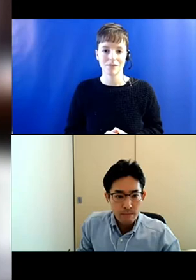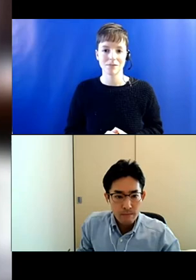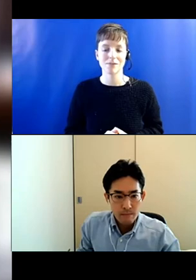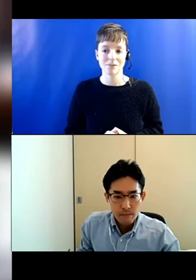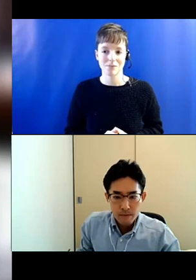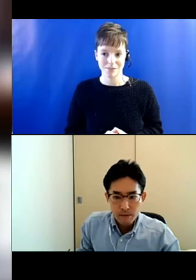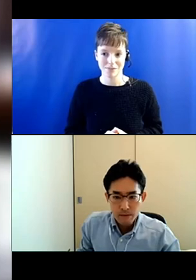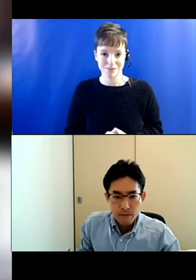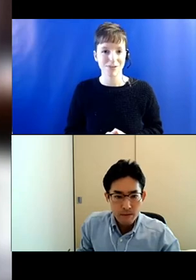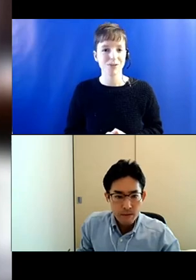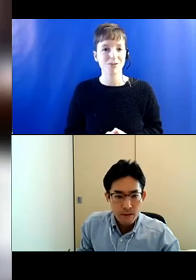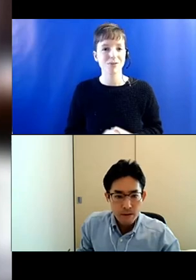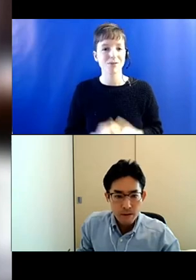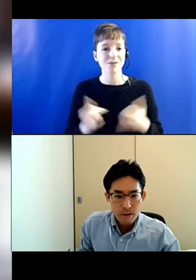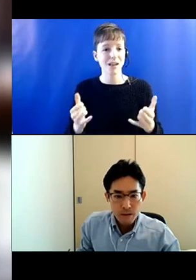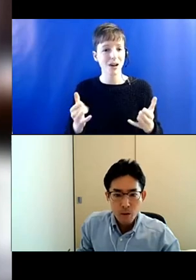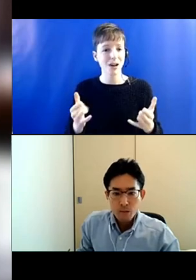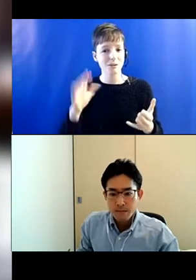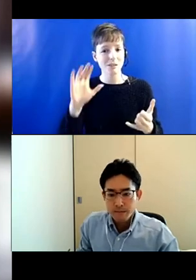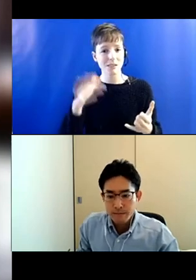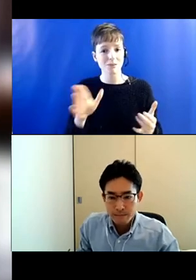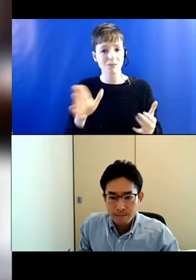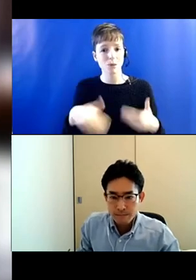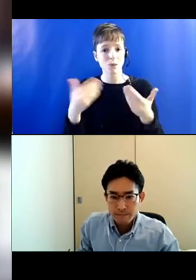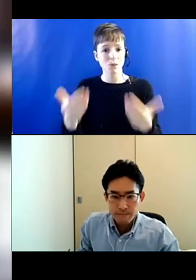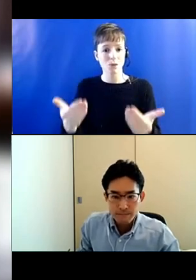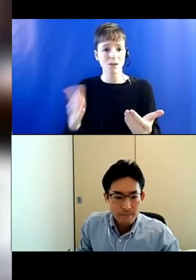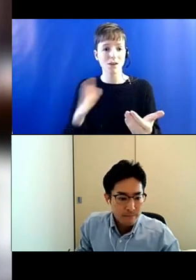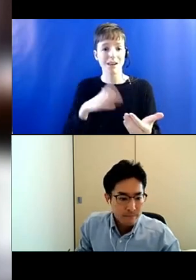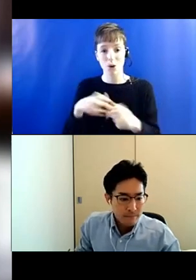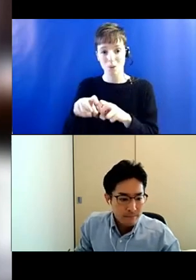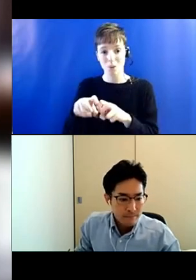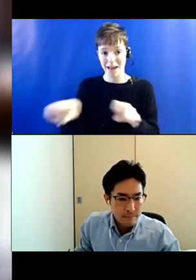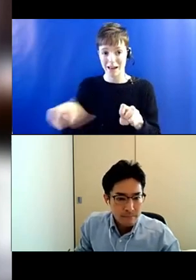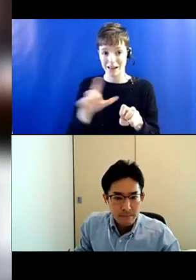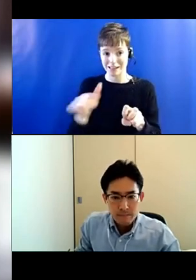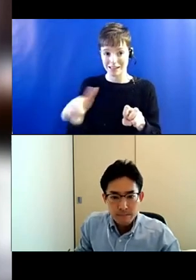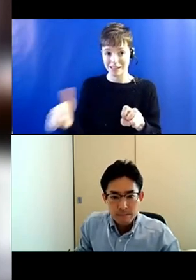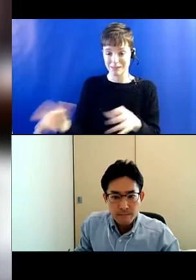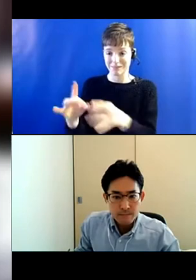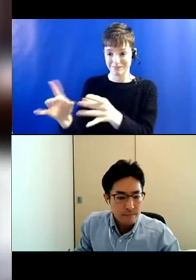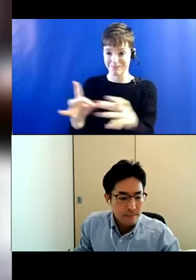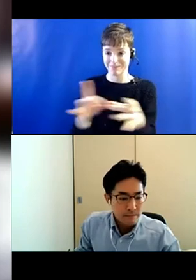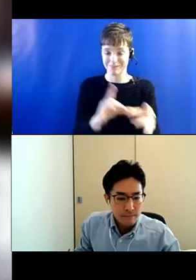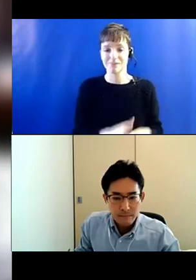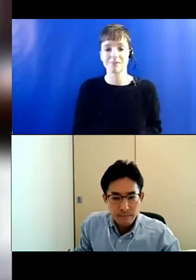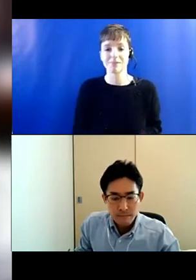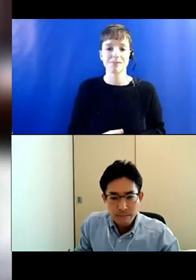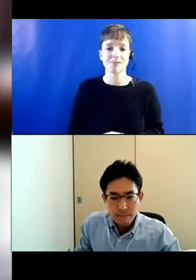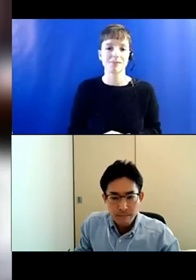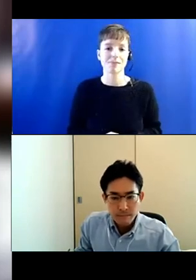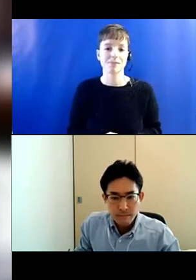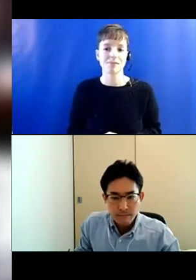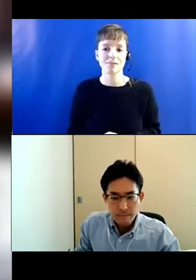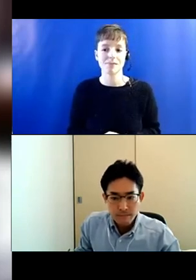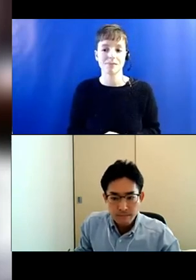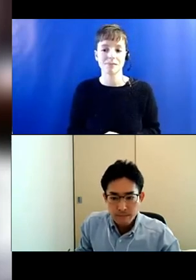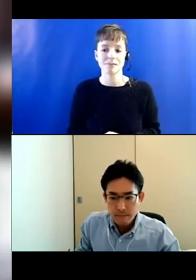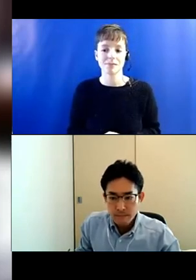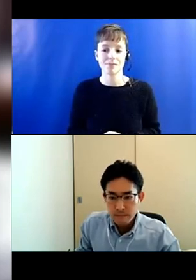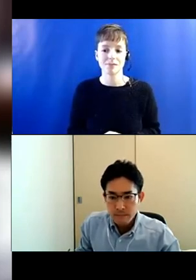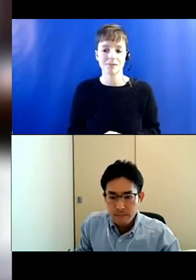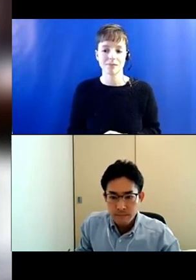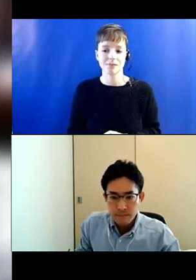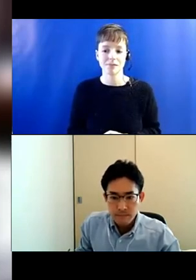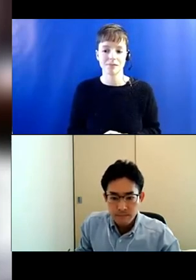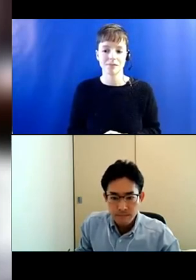I guess we are moving now to our panelists. We are, in this project, as you all know,